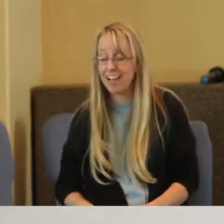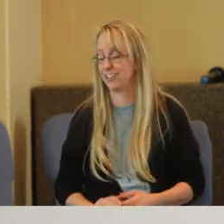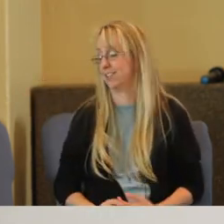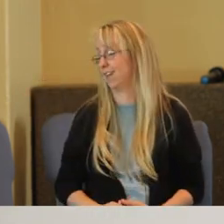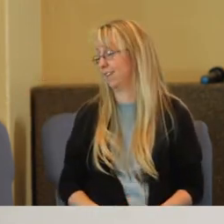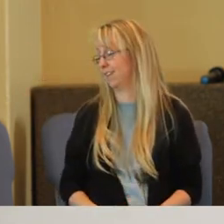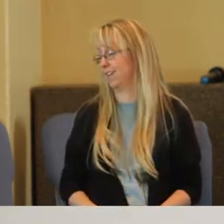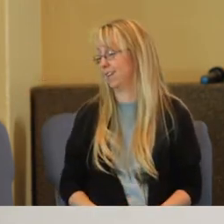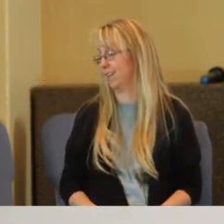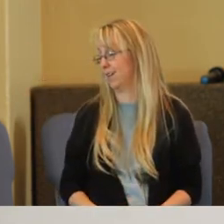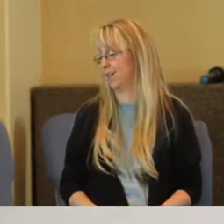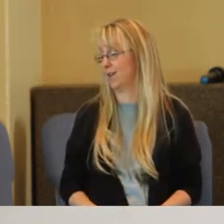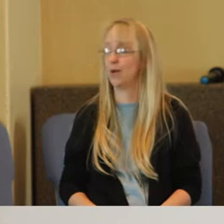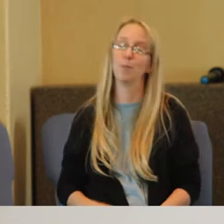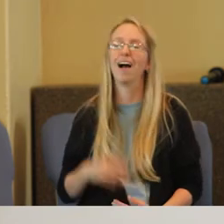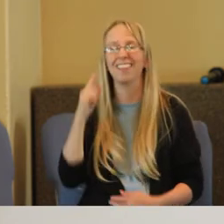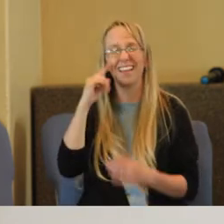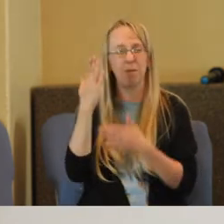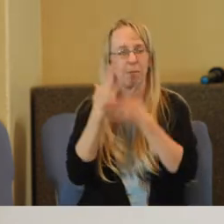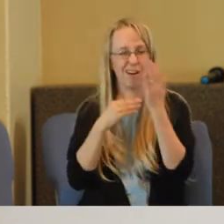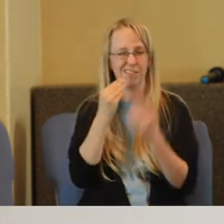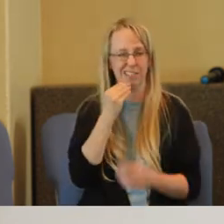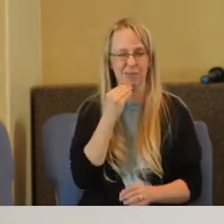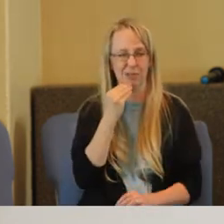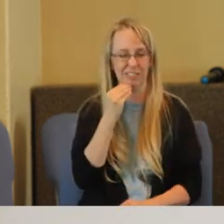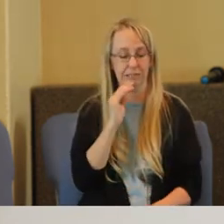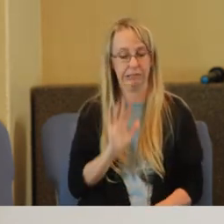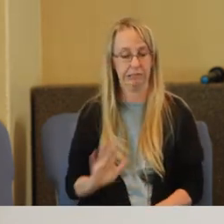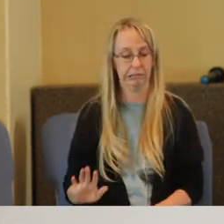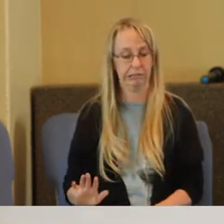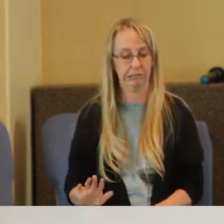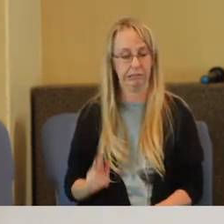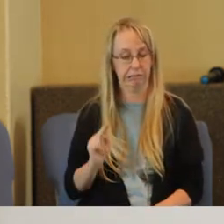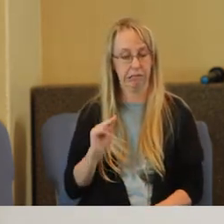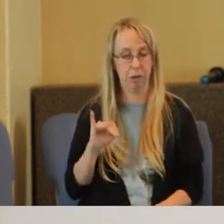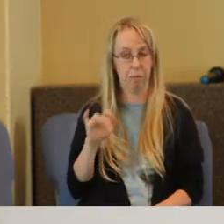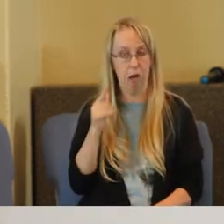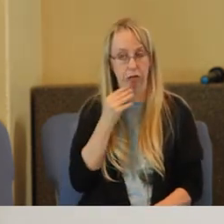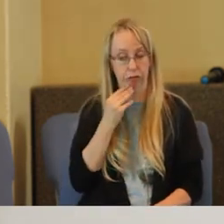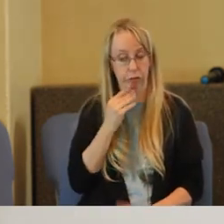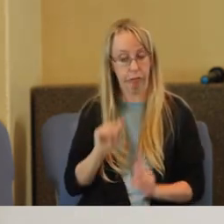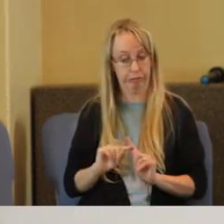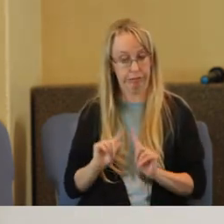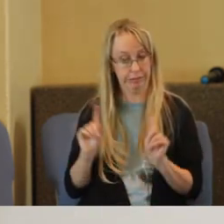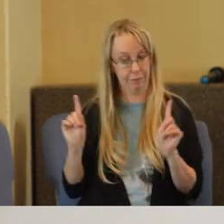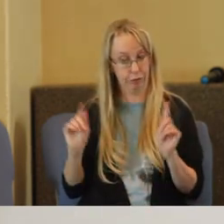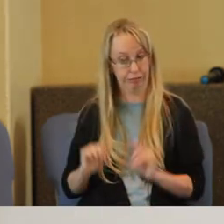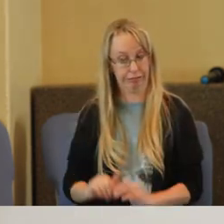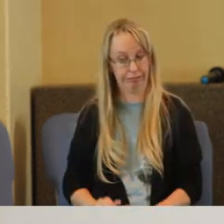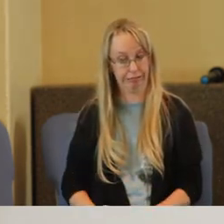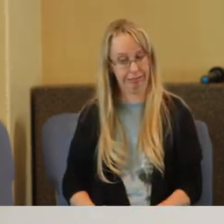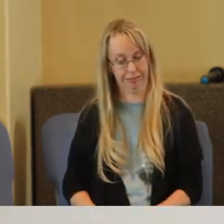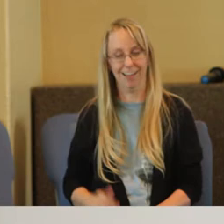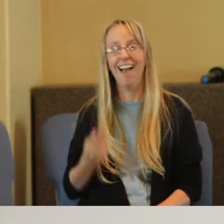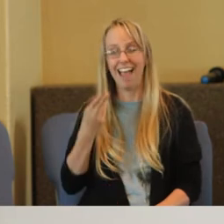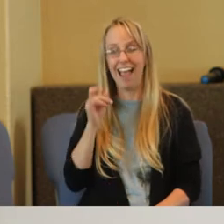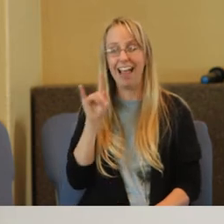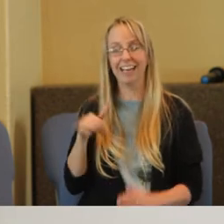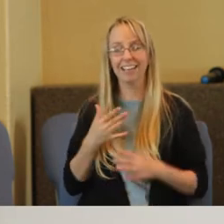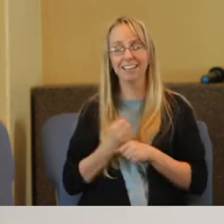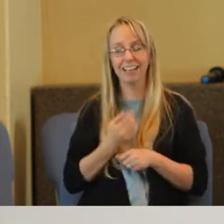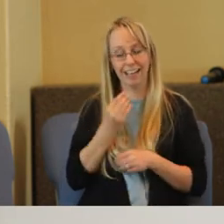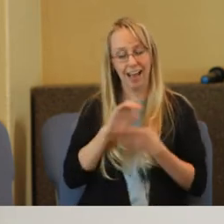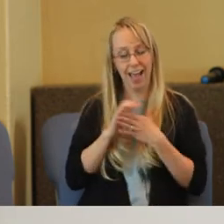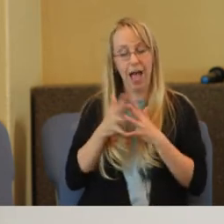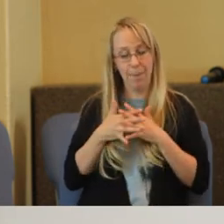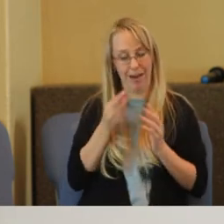I think part of it's the food thing, because she doesn't, you know, Nepalian food is a little different, and in Haiti she can get American food, but she